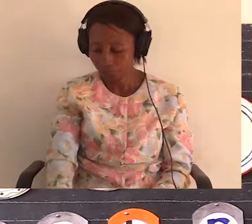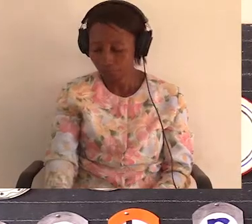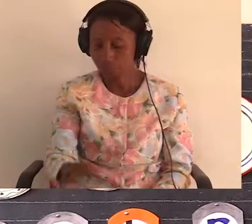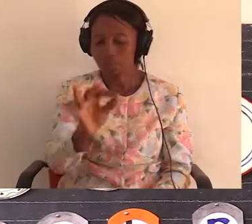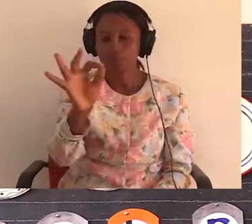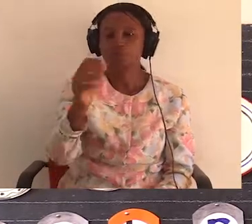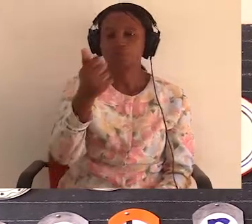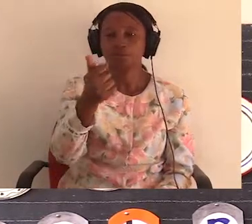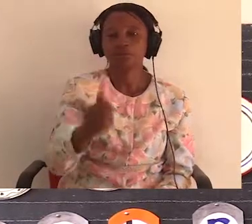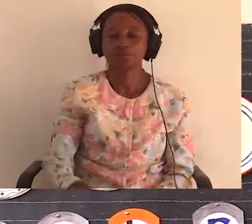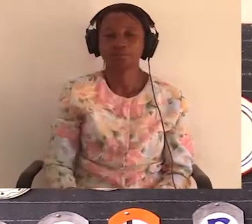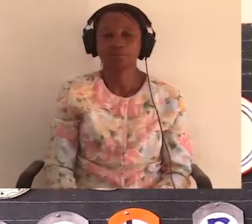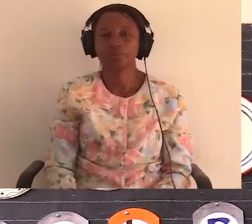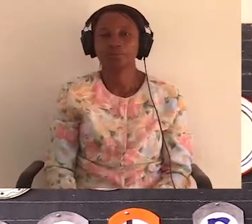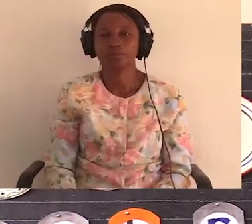Very good.